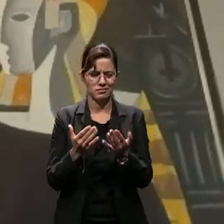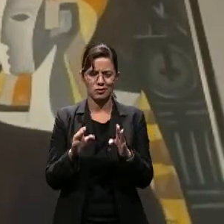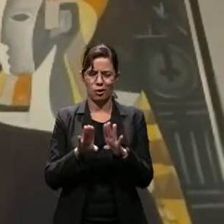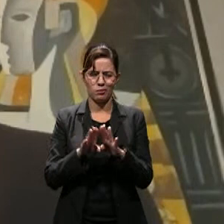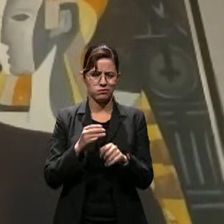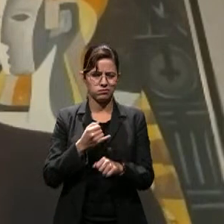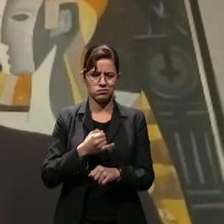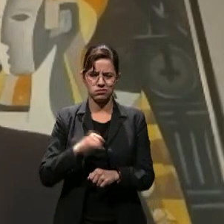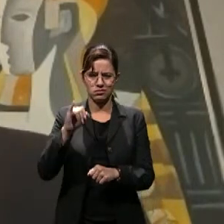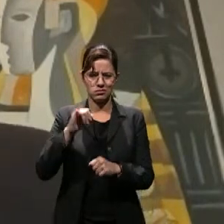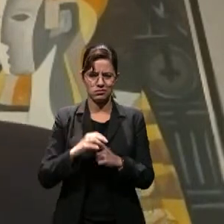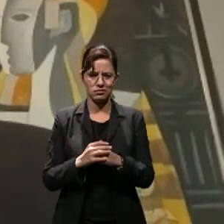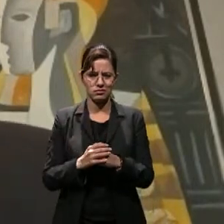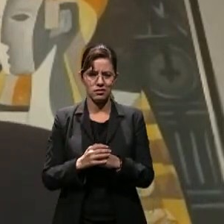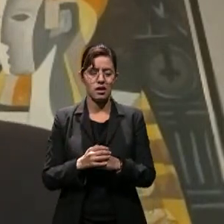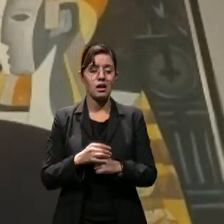possible?